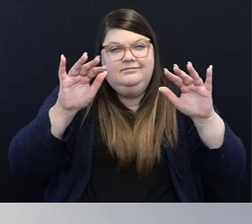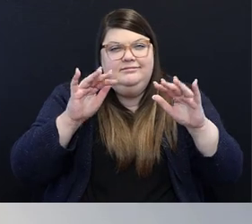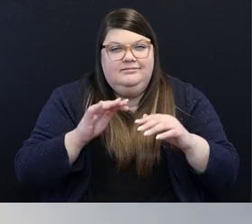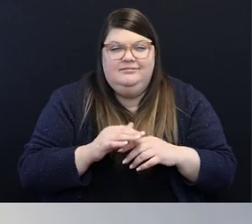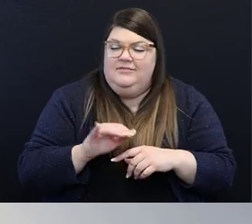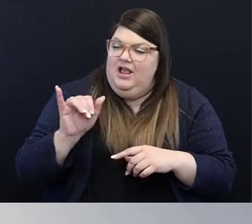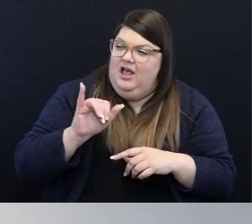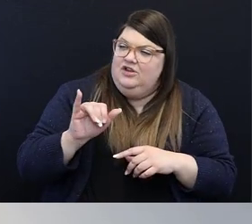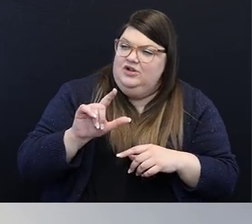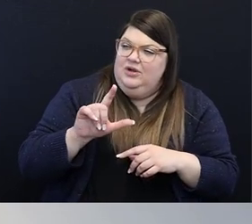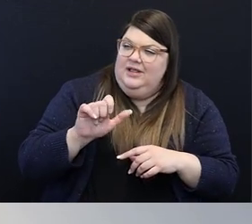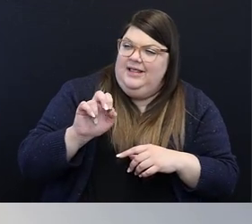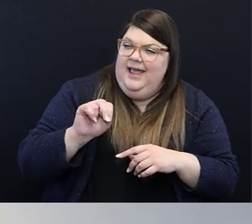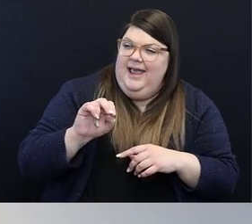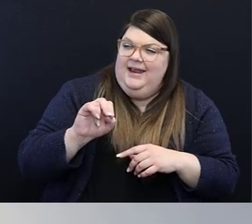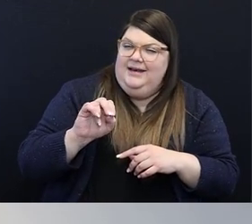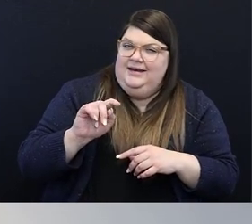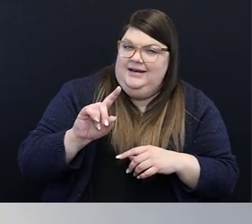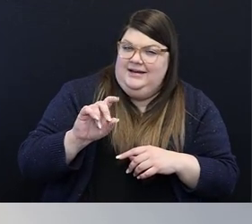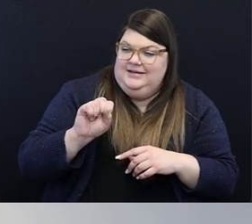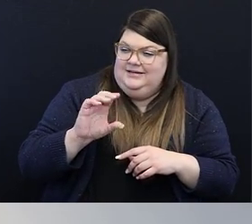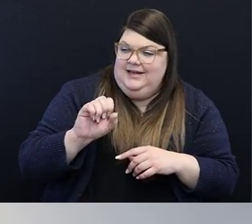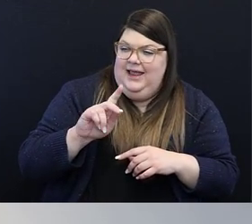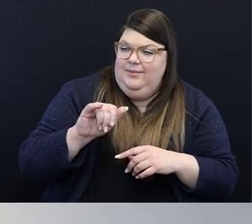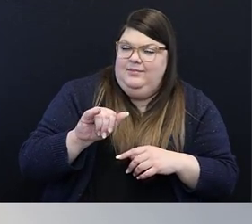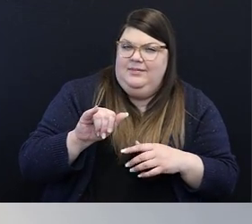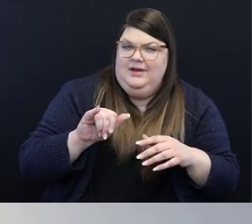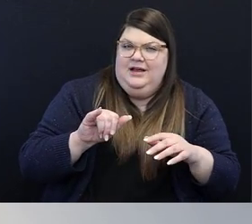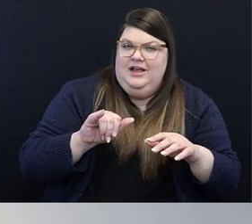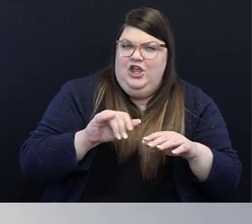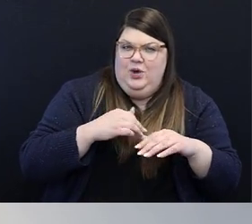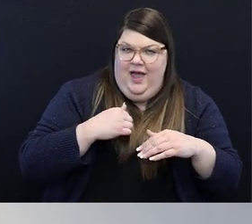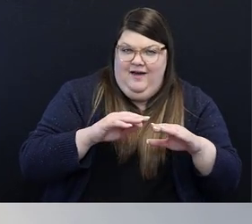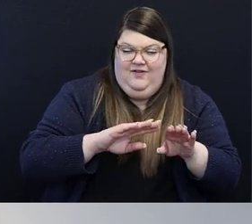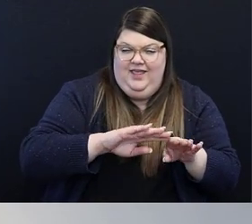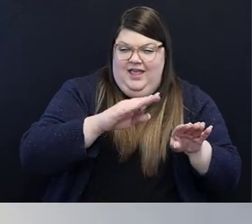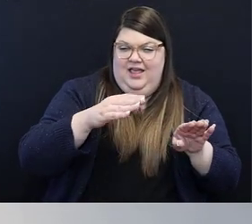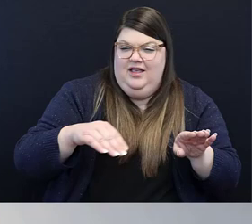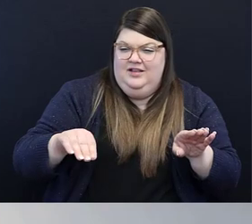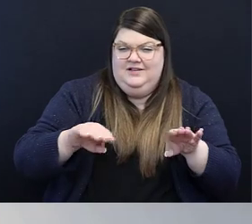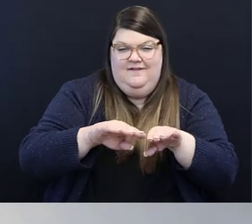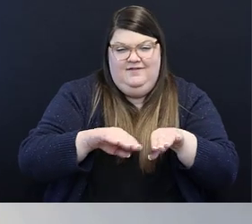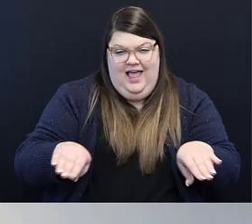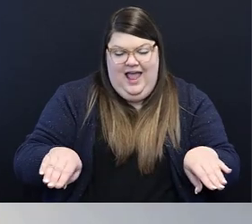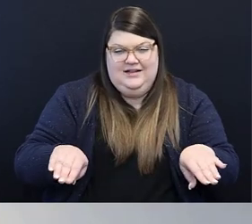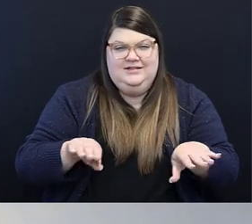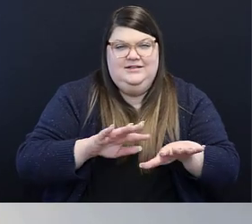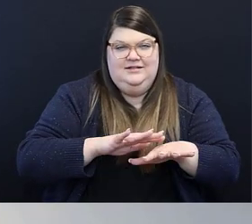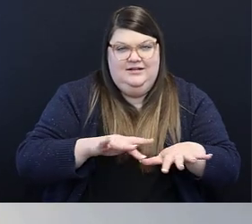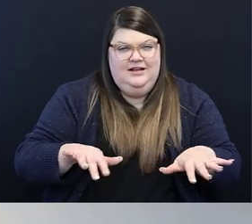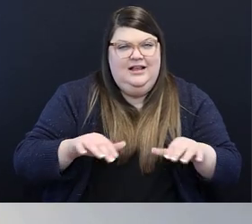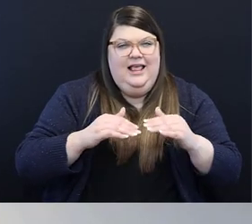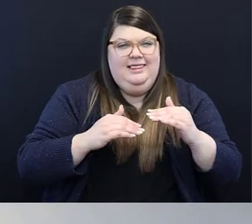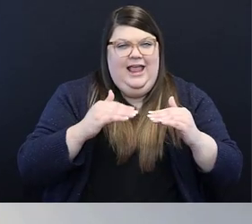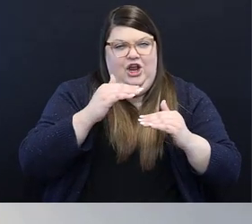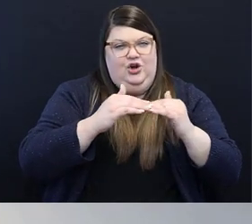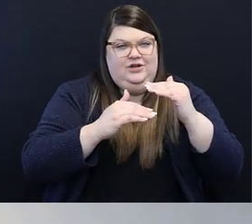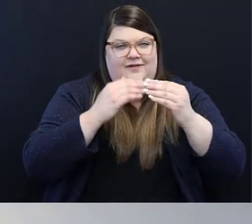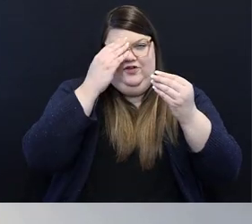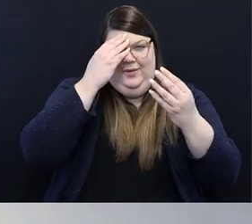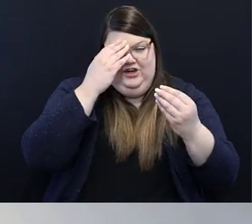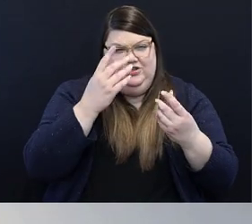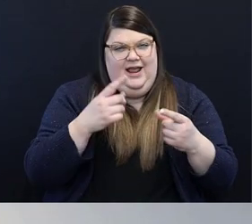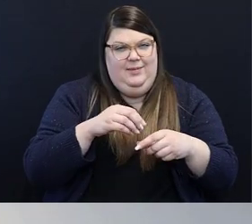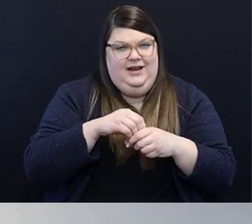It's also even, like the landscape too, yeah. Like the striated landscape. You have the hills, you have the flats. There's that layering of information happening